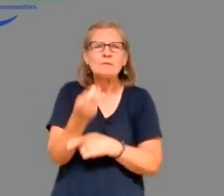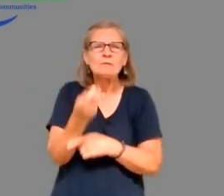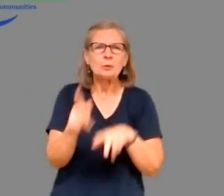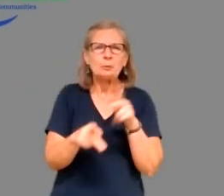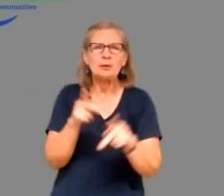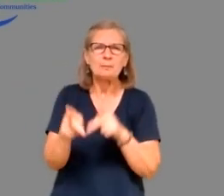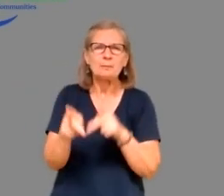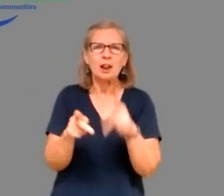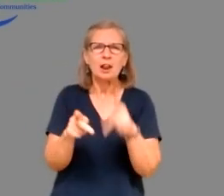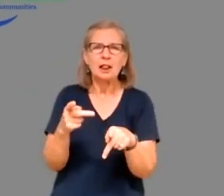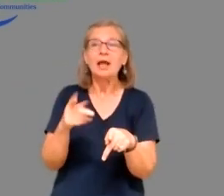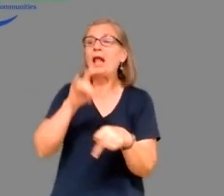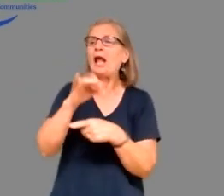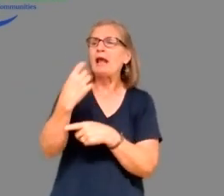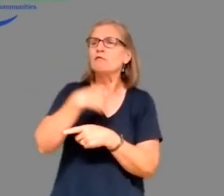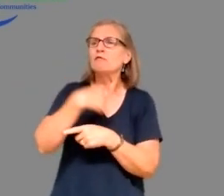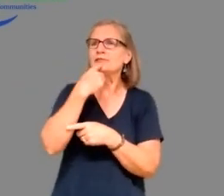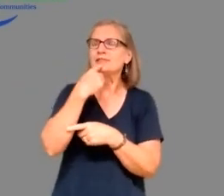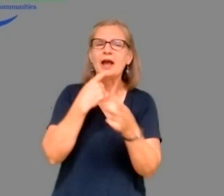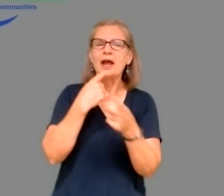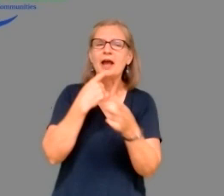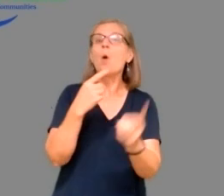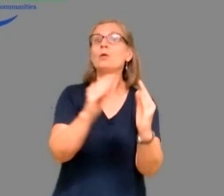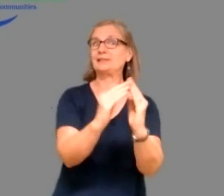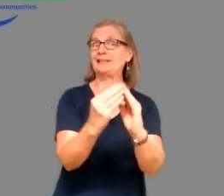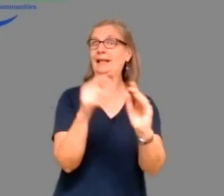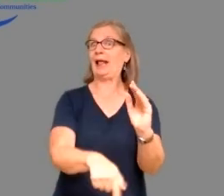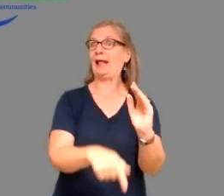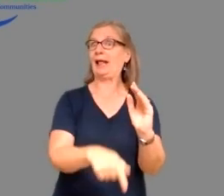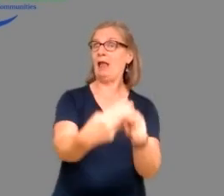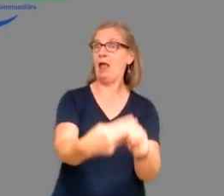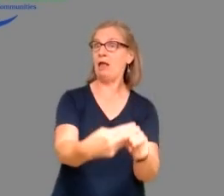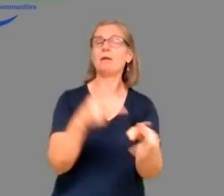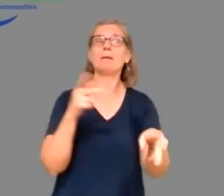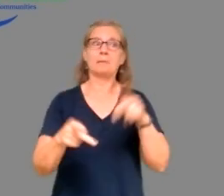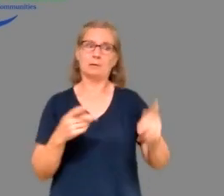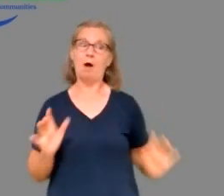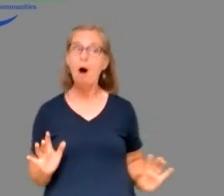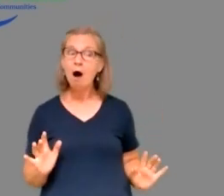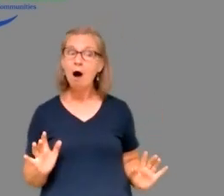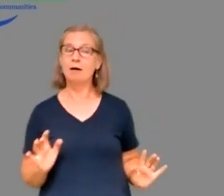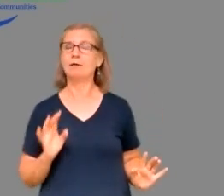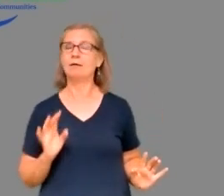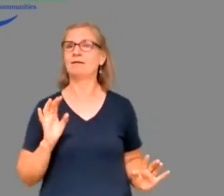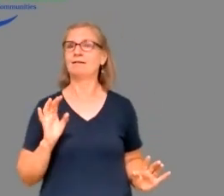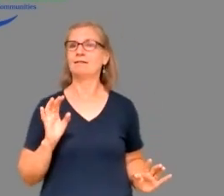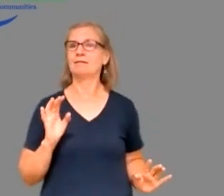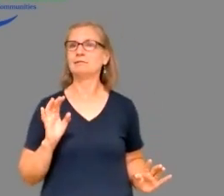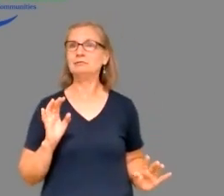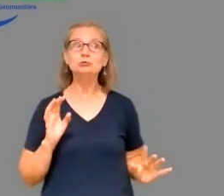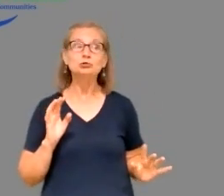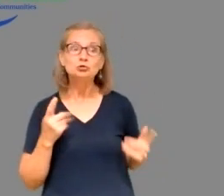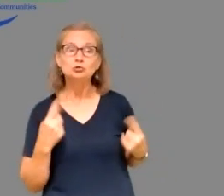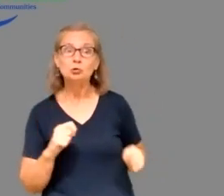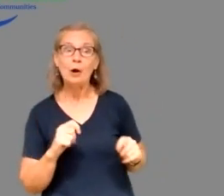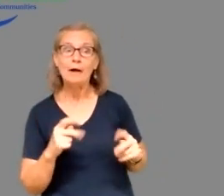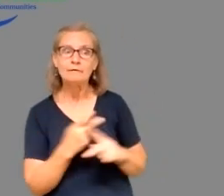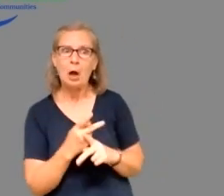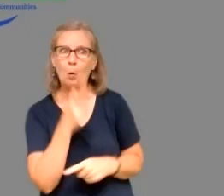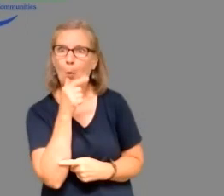narrow it down to go into that specific and have people start kind of playing private investigator trying to figure out who it